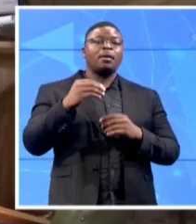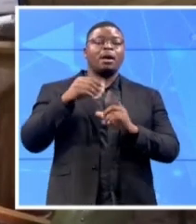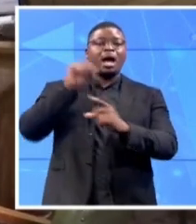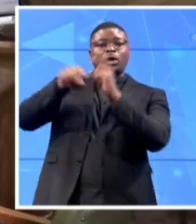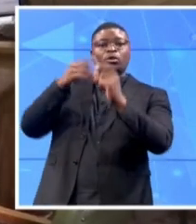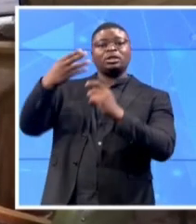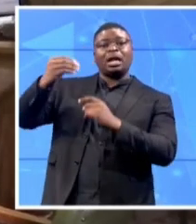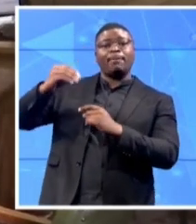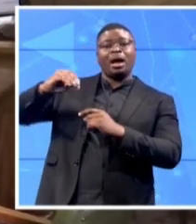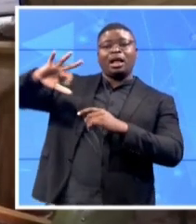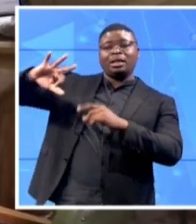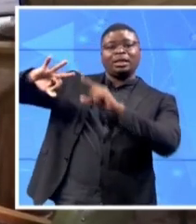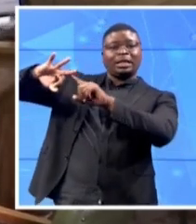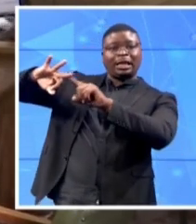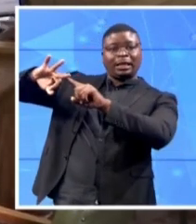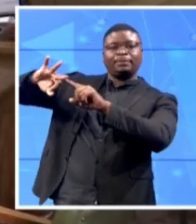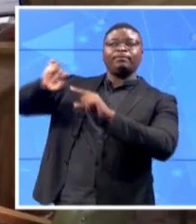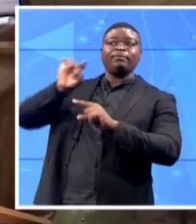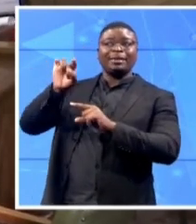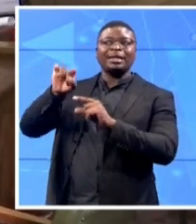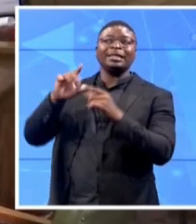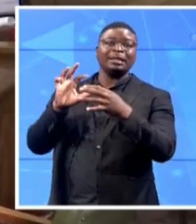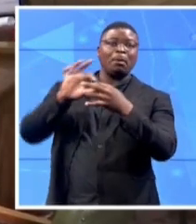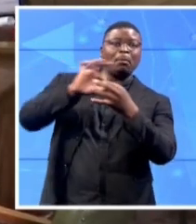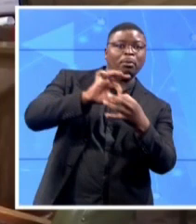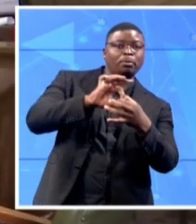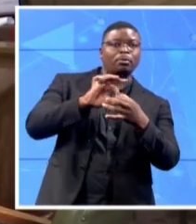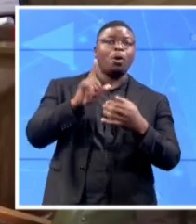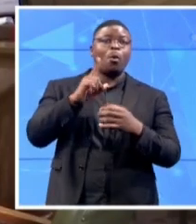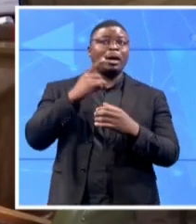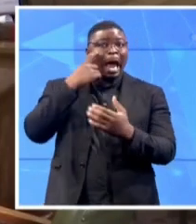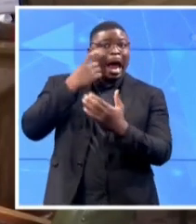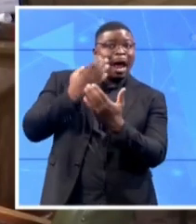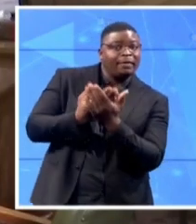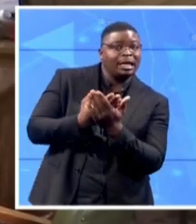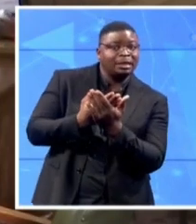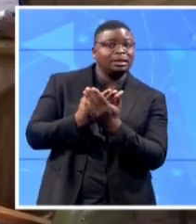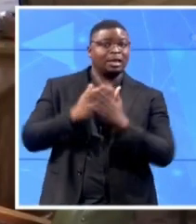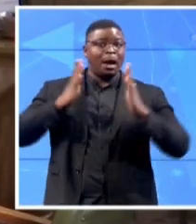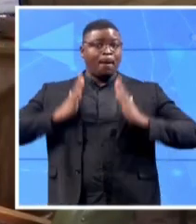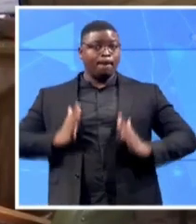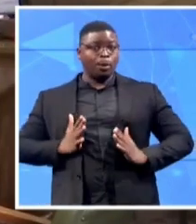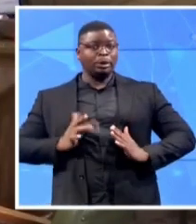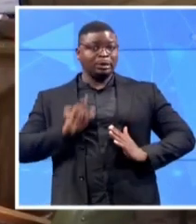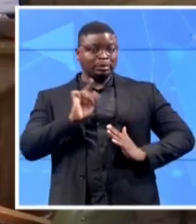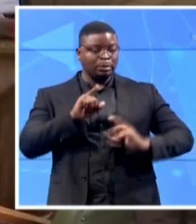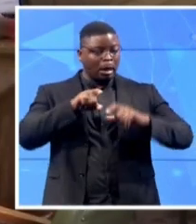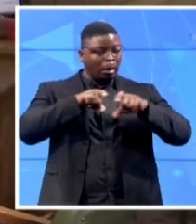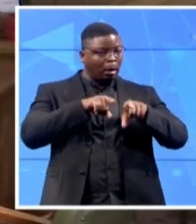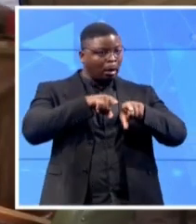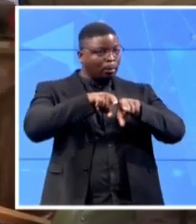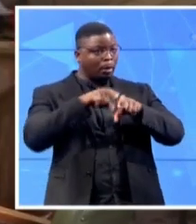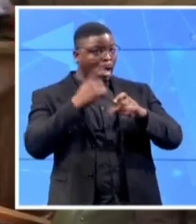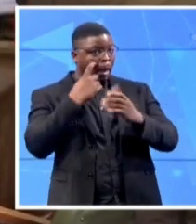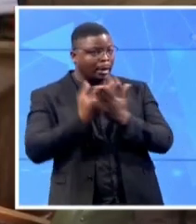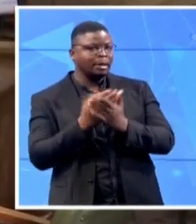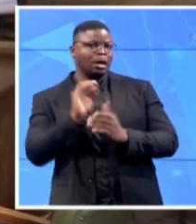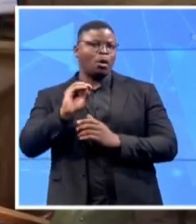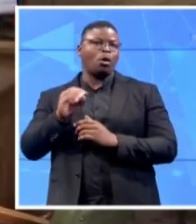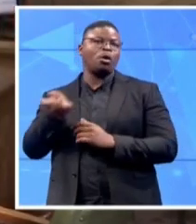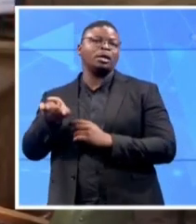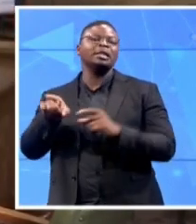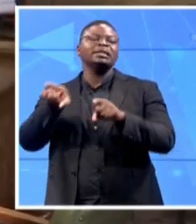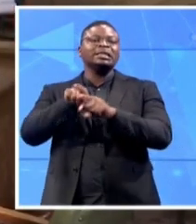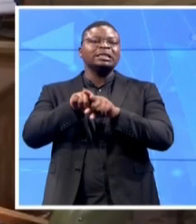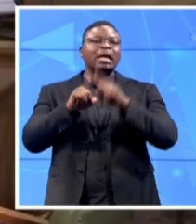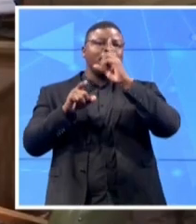that body of evidence that was collected. As you mentioned, some of the evidence that he collected, the physical evidence, was that bullet fragment